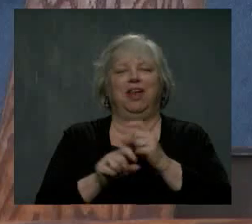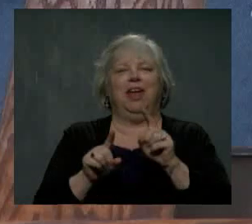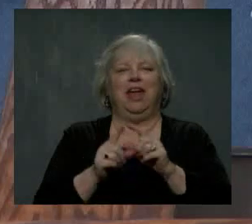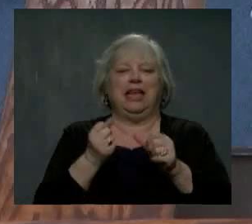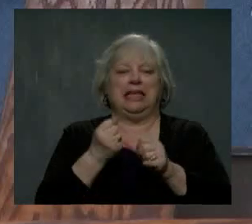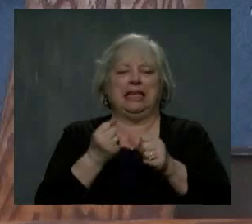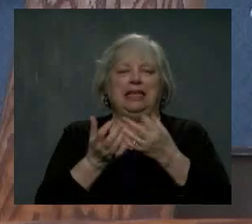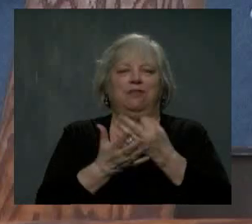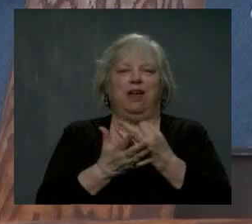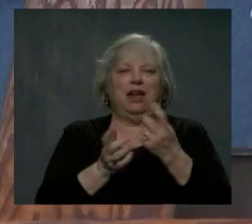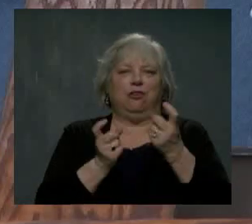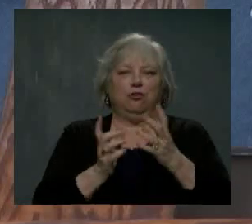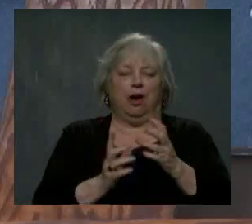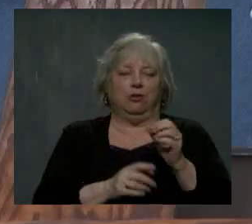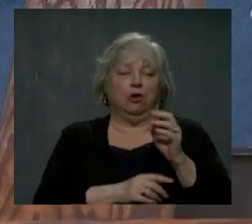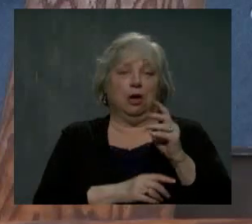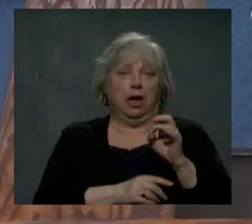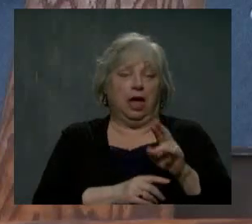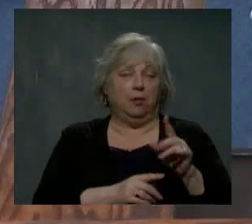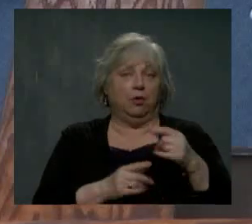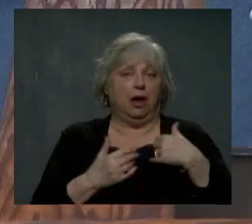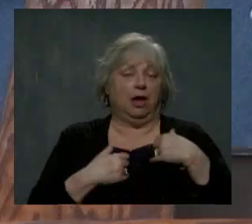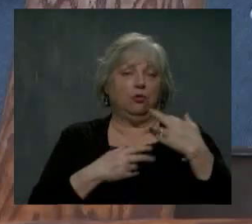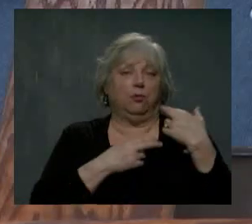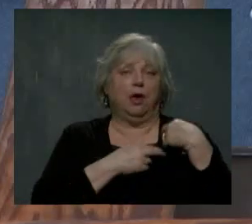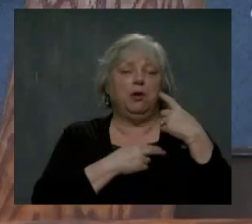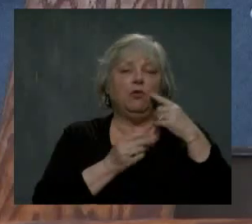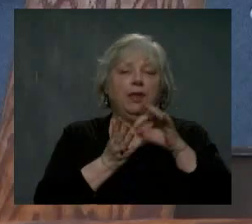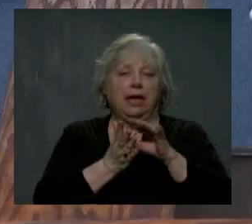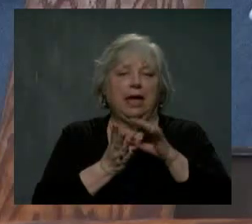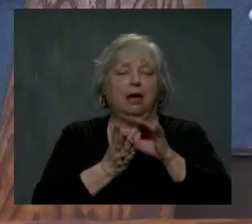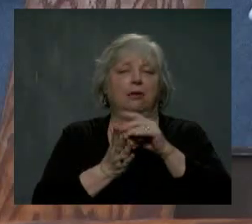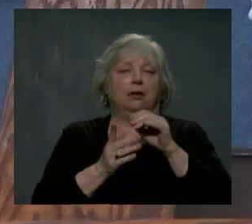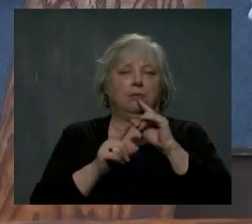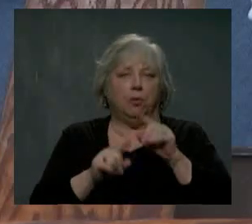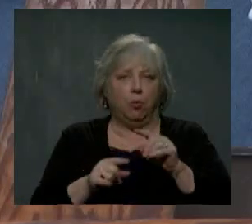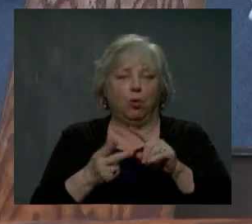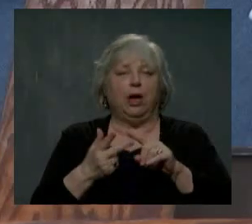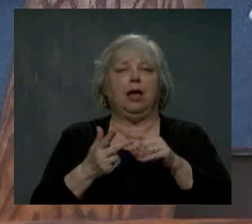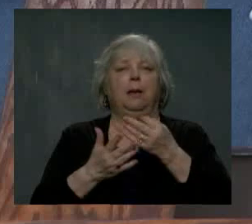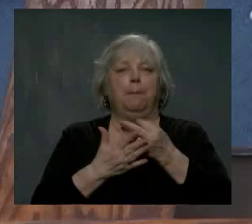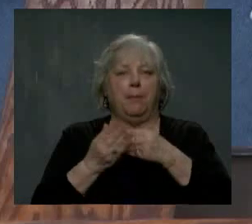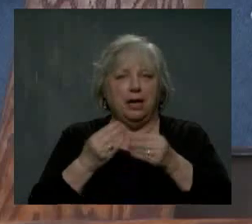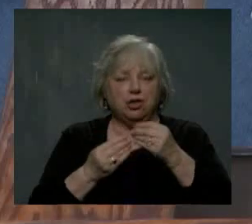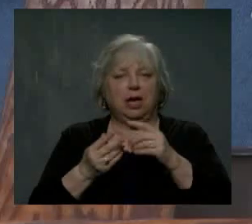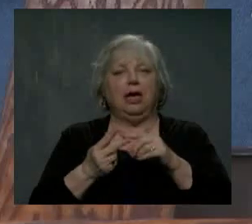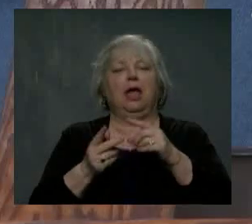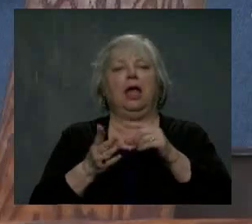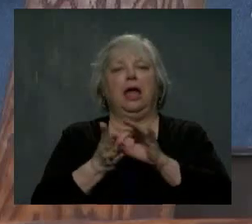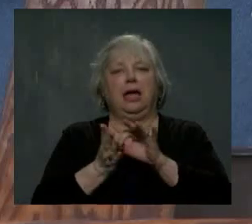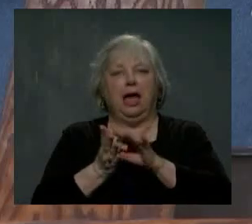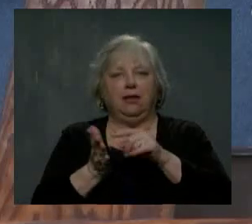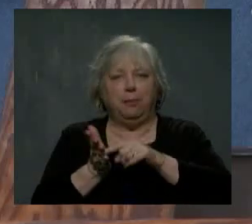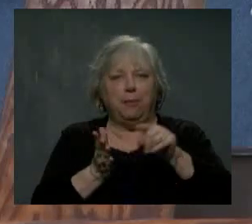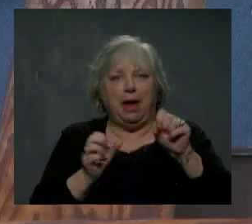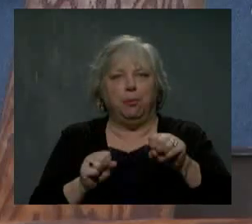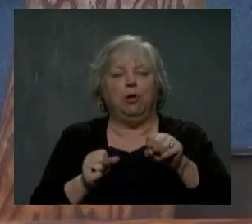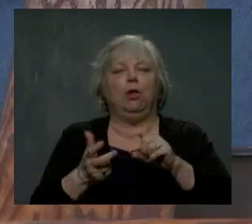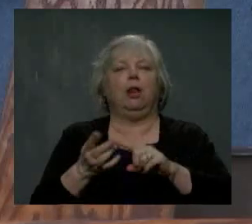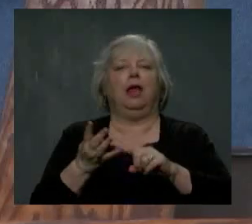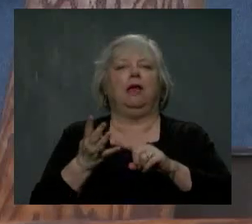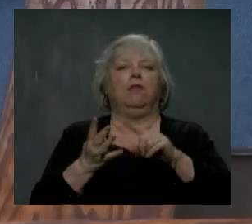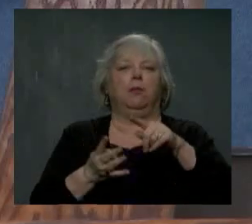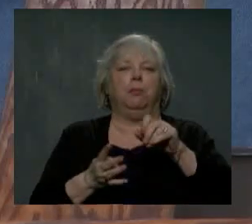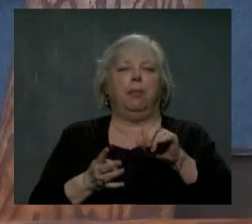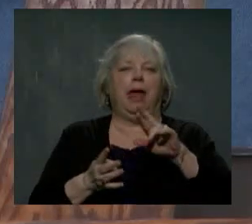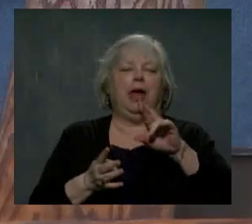Finance Director, Ember has responsibility for the accounting and reporting, the budget, accounts payable, and payroll. In addition,